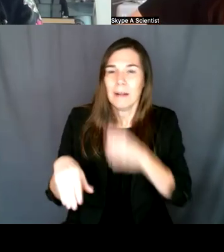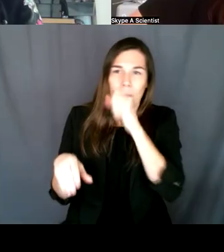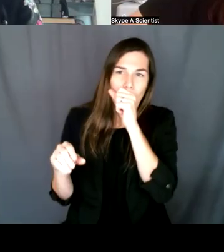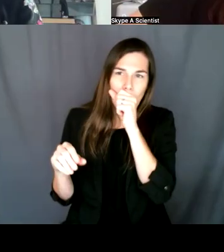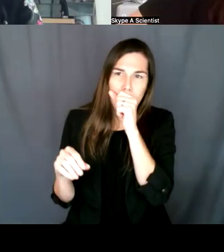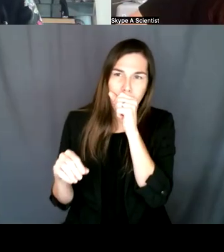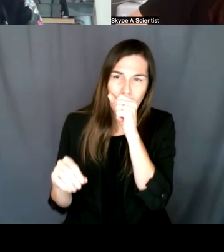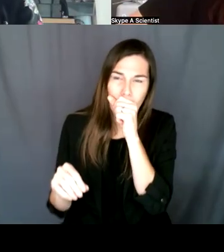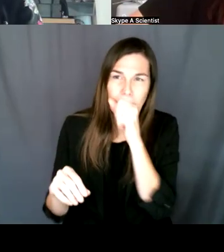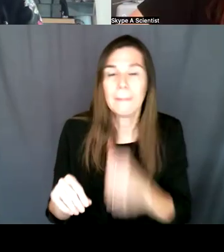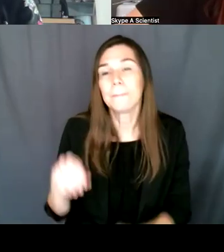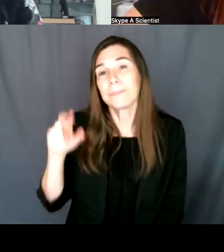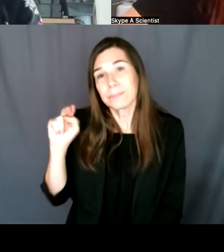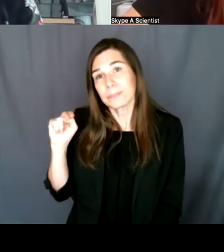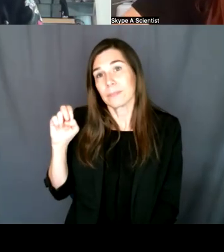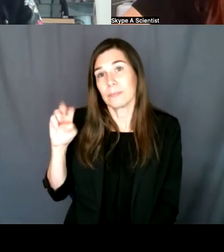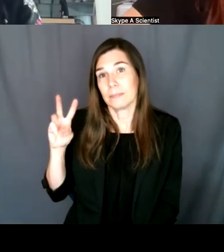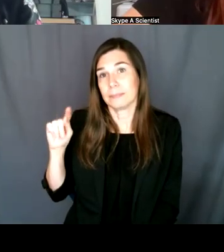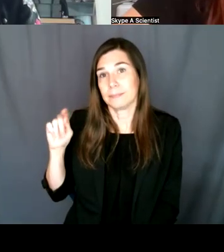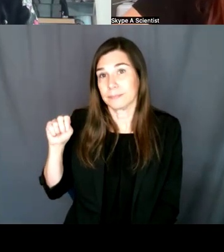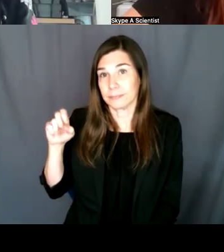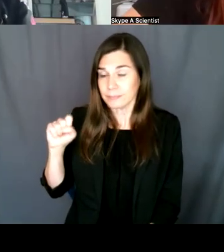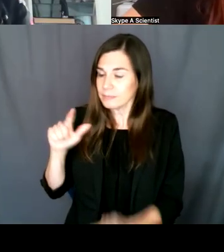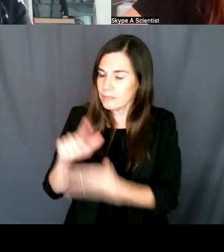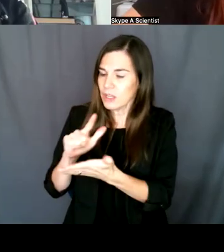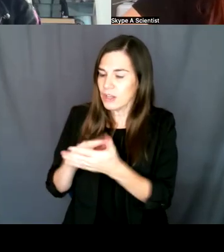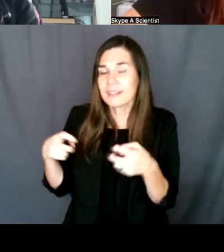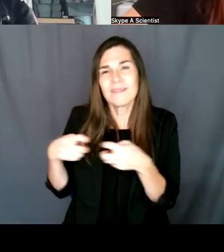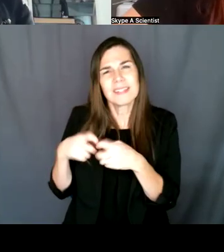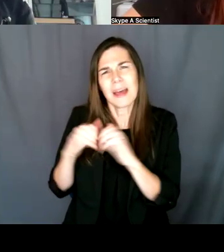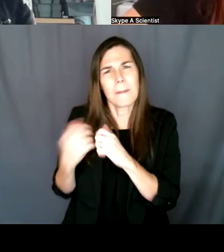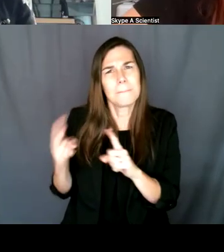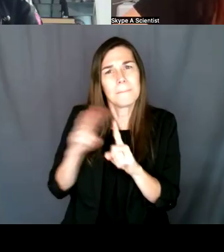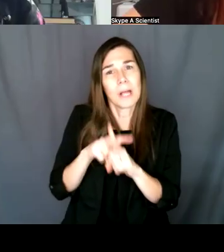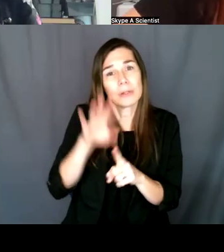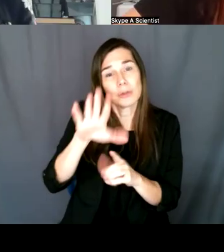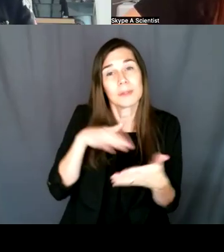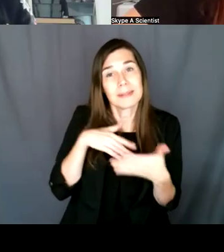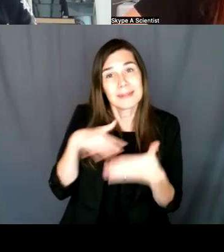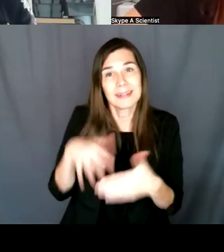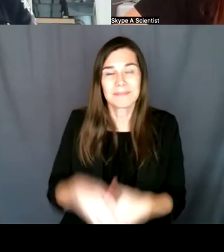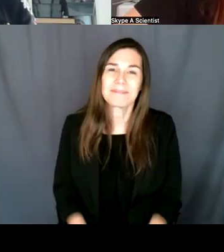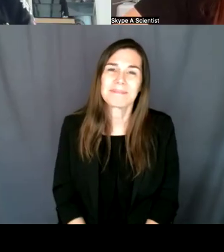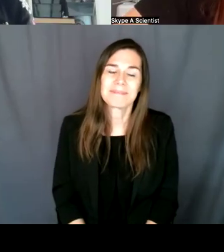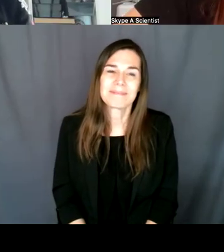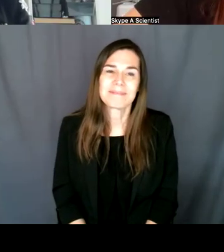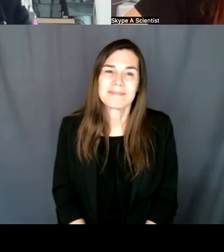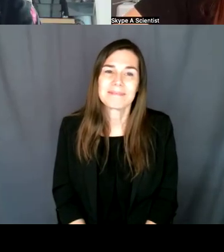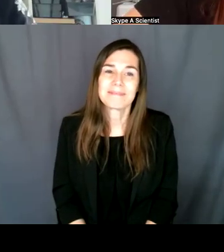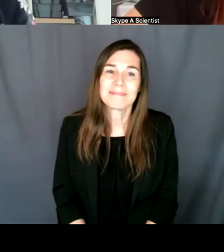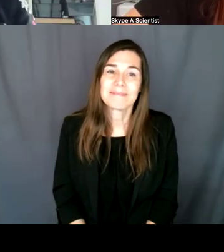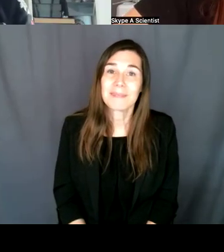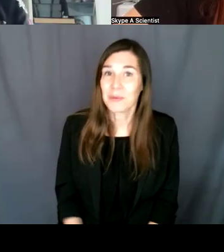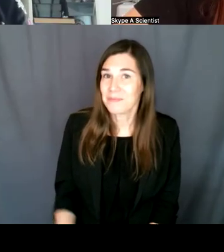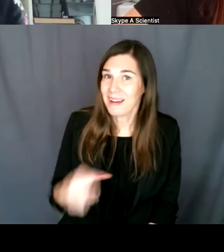do Newton's laws of physics fit into your study? Ooh, I love that question. So I made, because